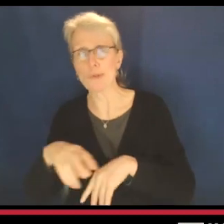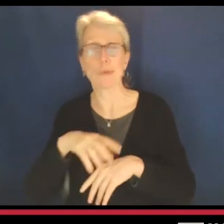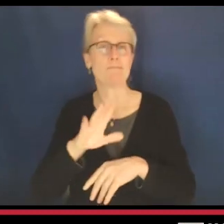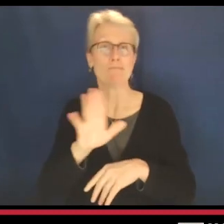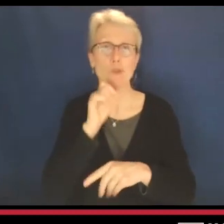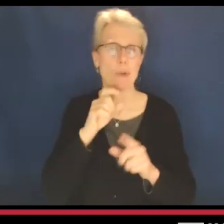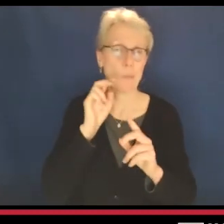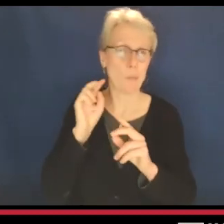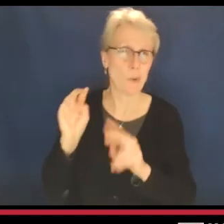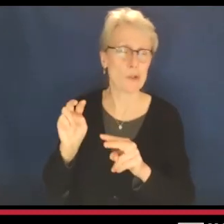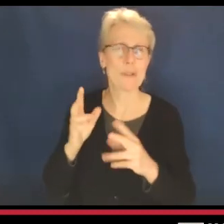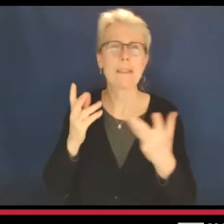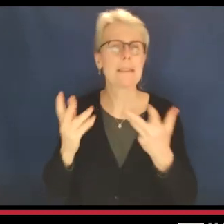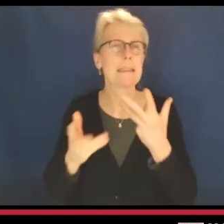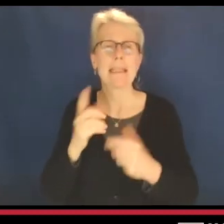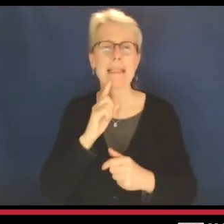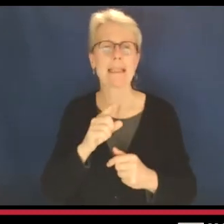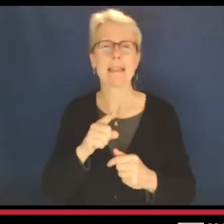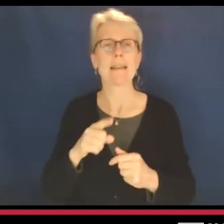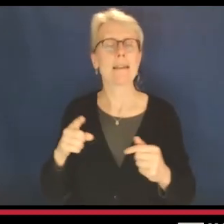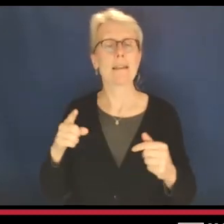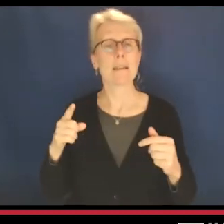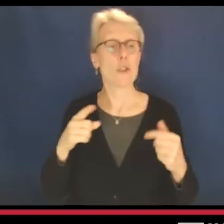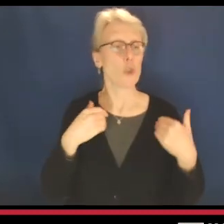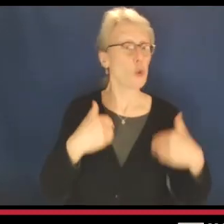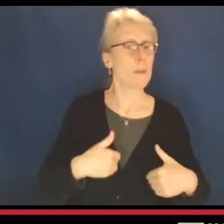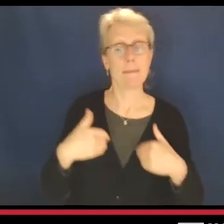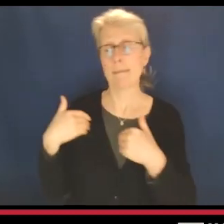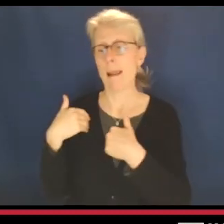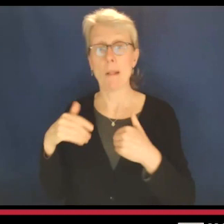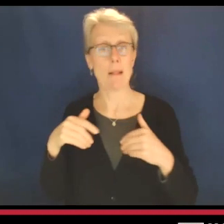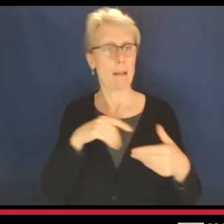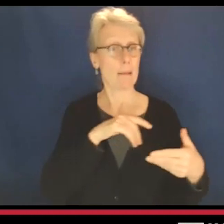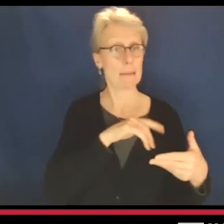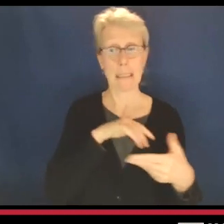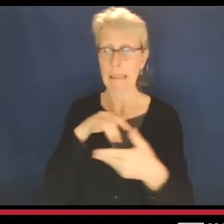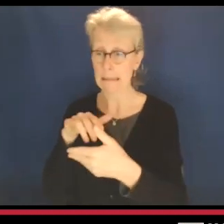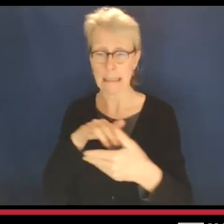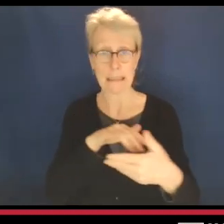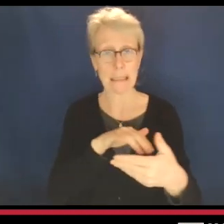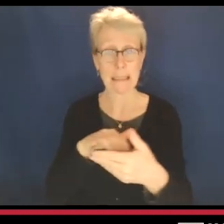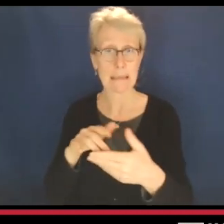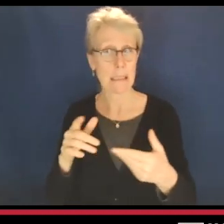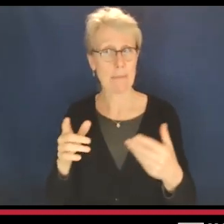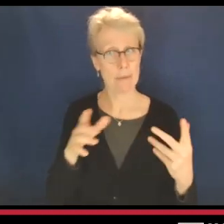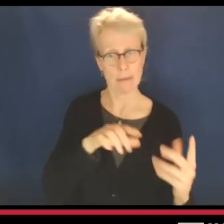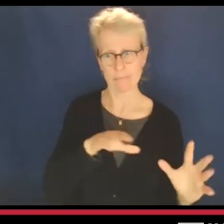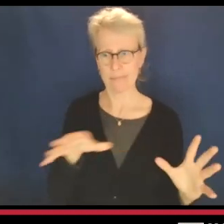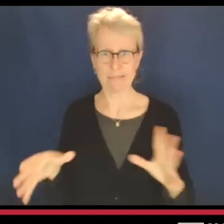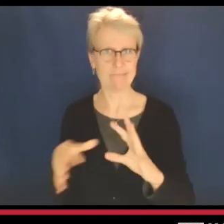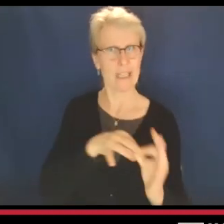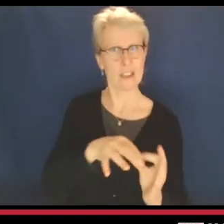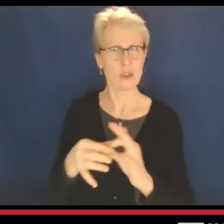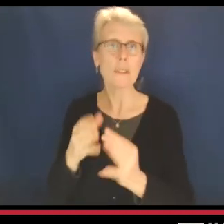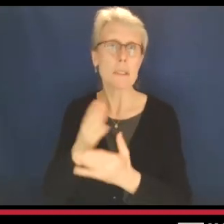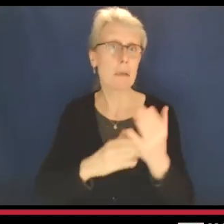these kinds of studies in the human-animal interface and some of these expert committees have actually come up with very